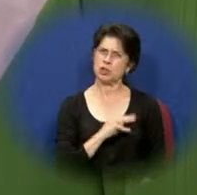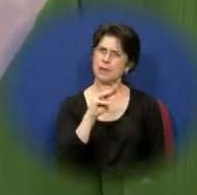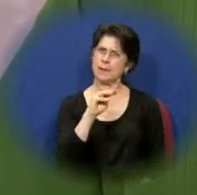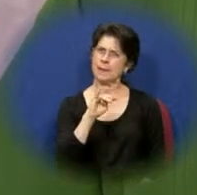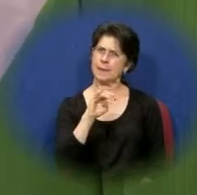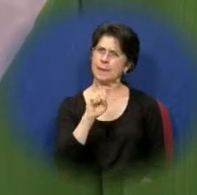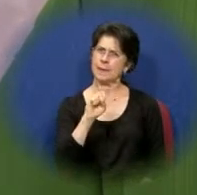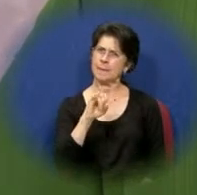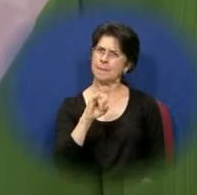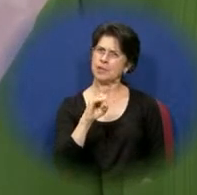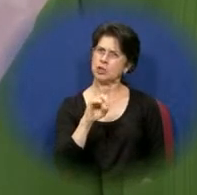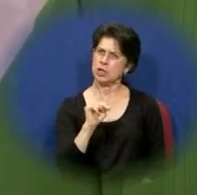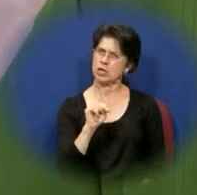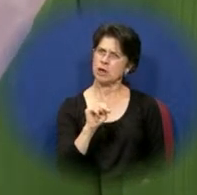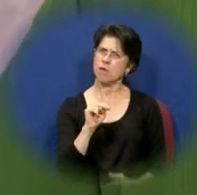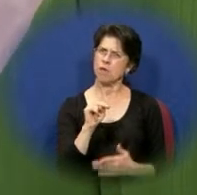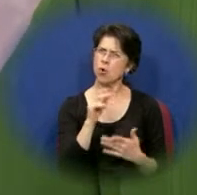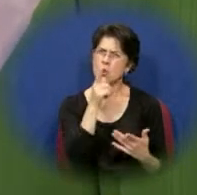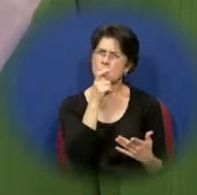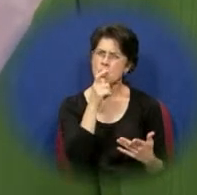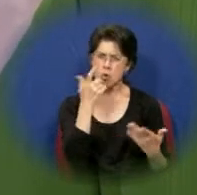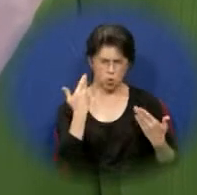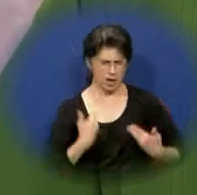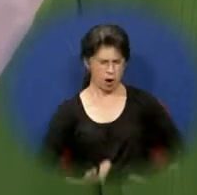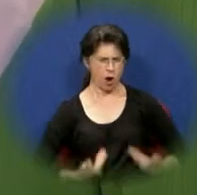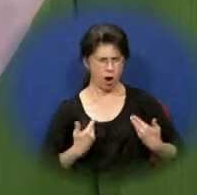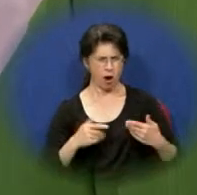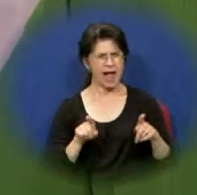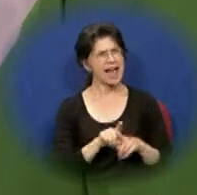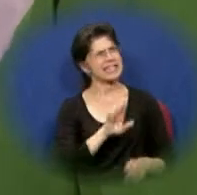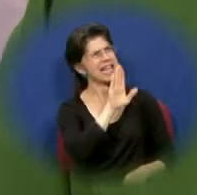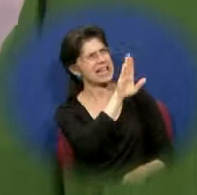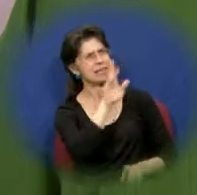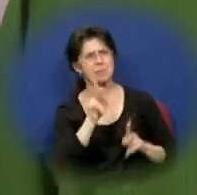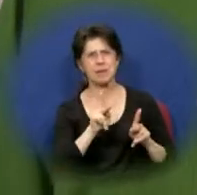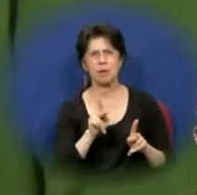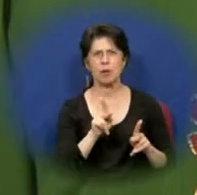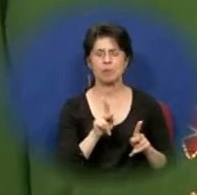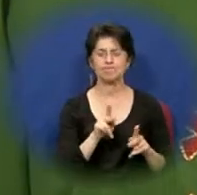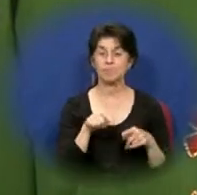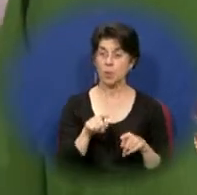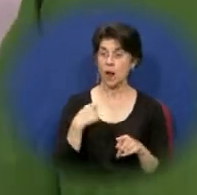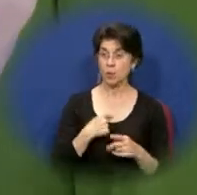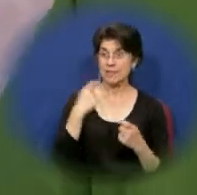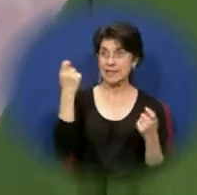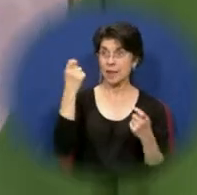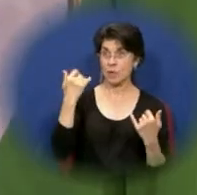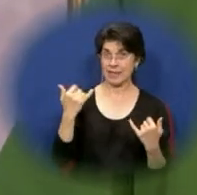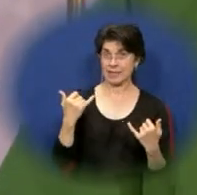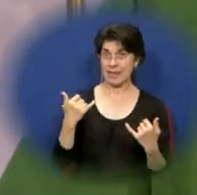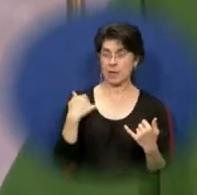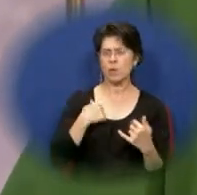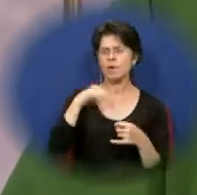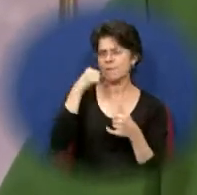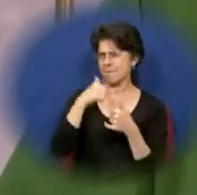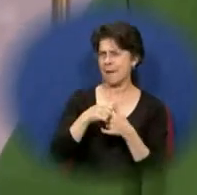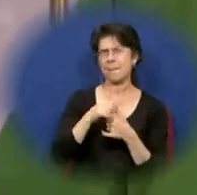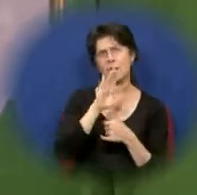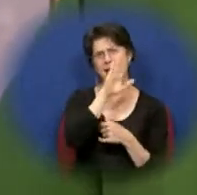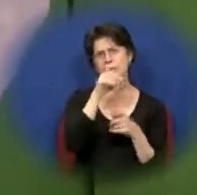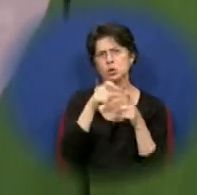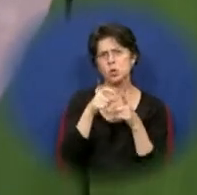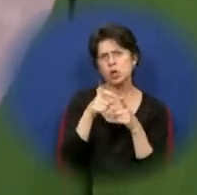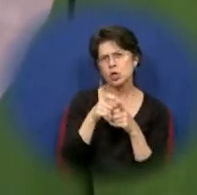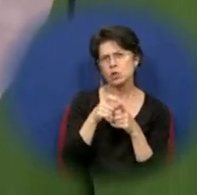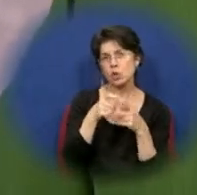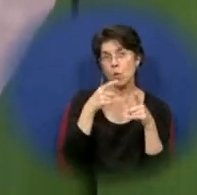to who we are, God's people. And it's in the midst of celebrating this day that we remember well the words of Jesus,